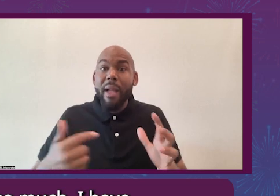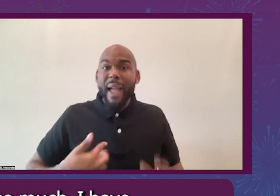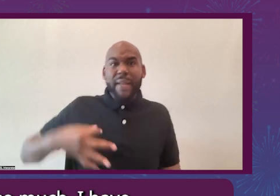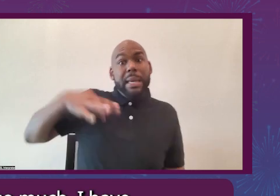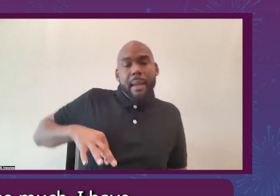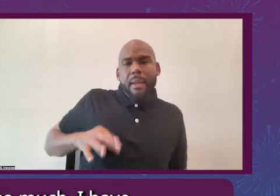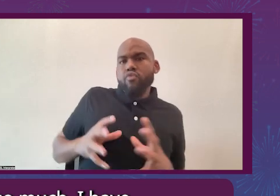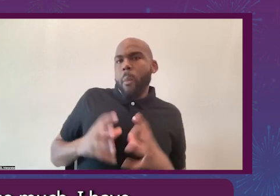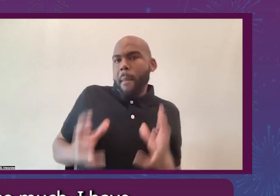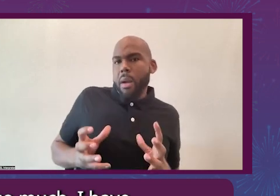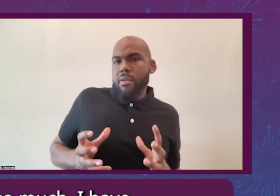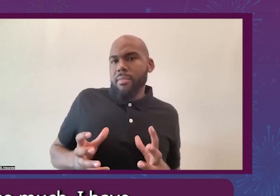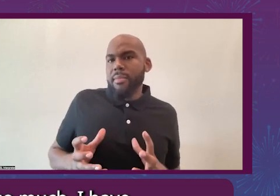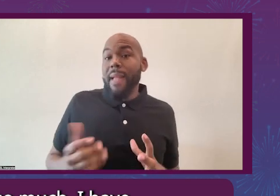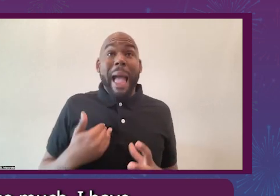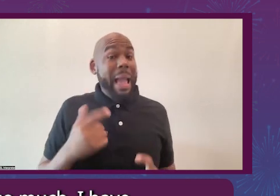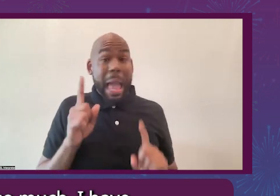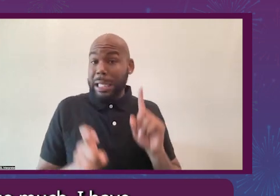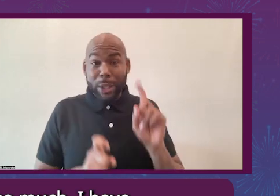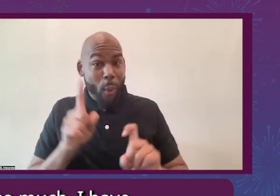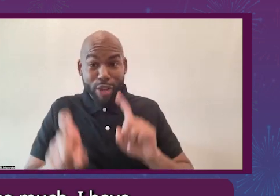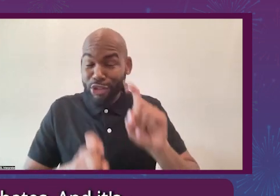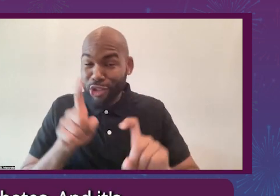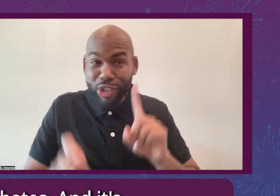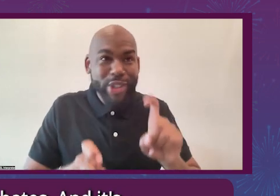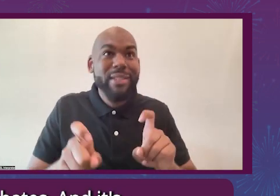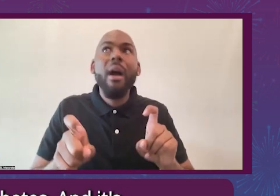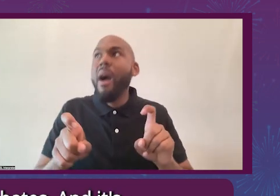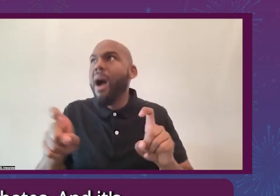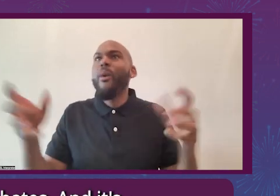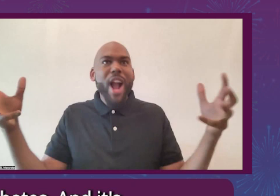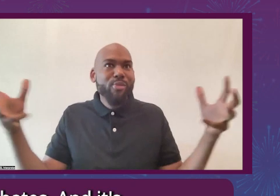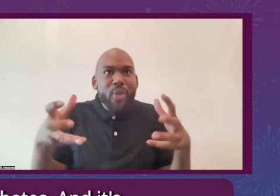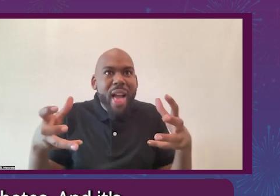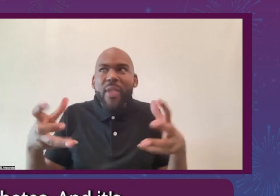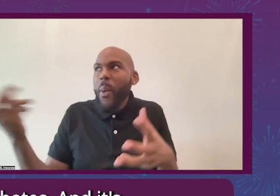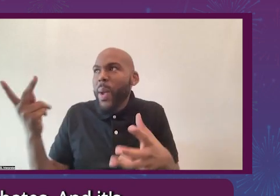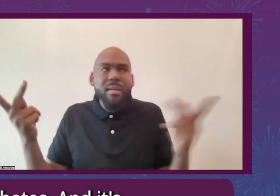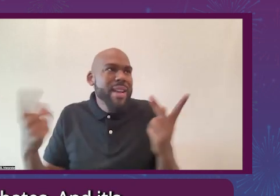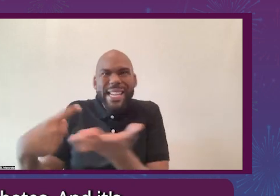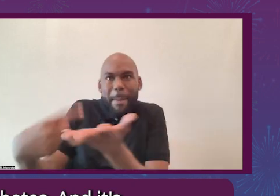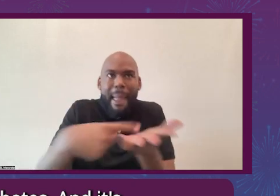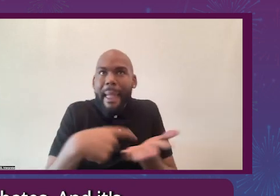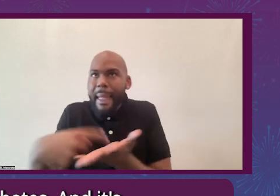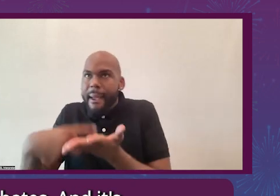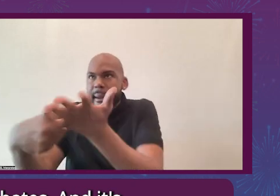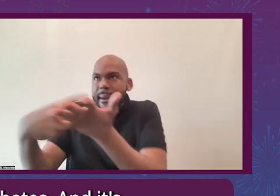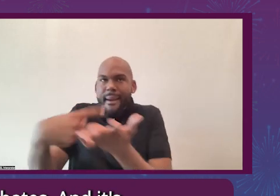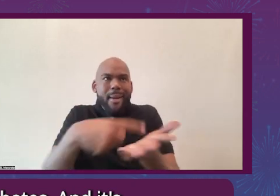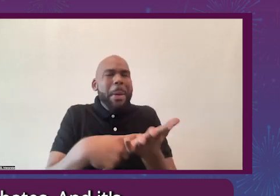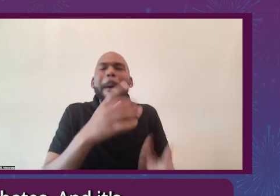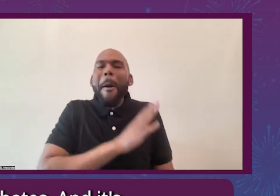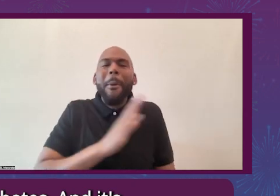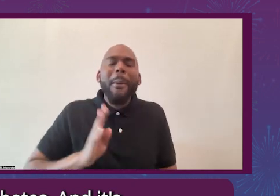I have gained so much. I can ask questions. We can come together. We can have debates. And it's just